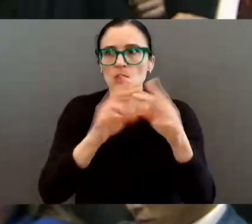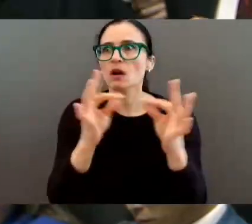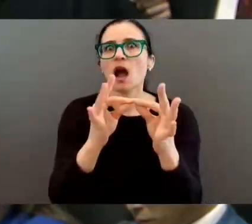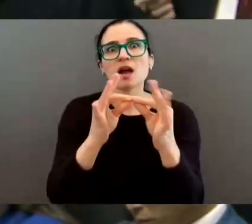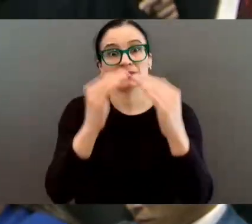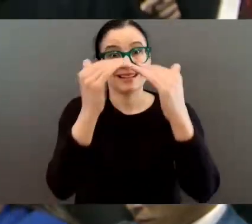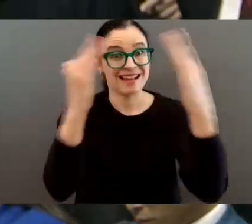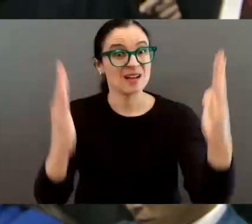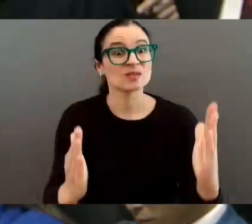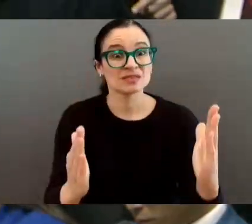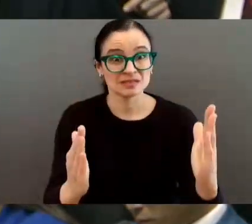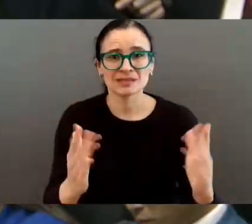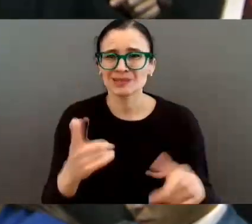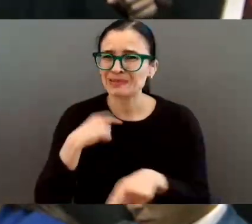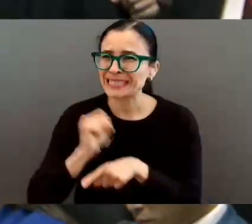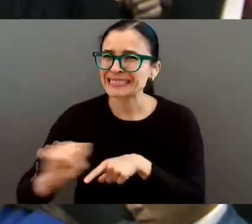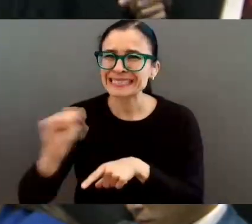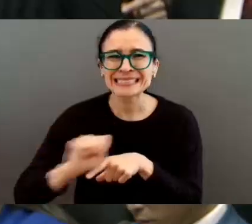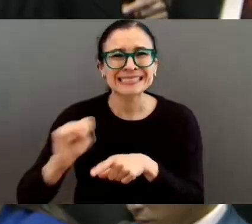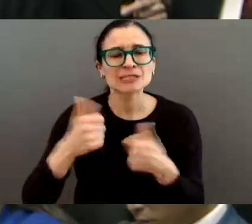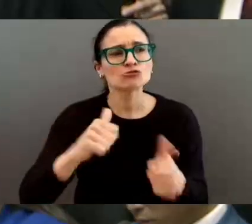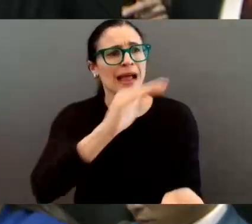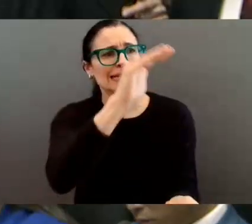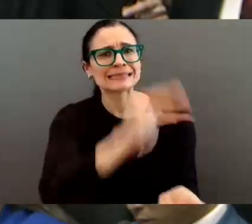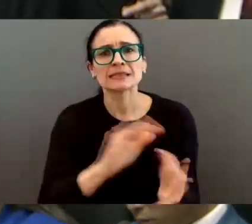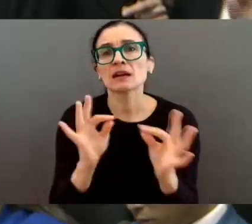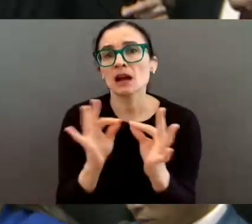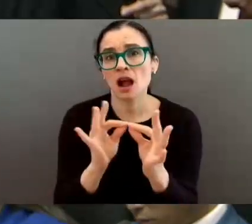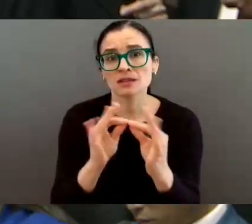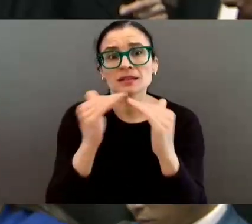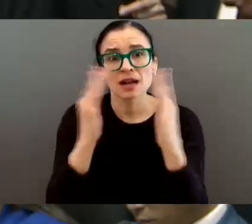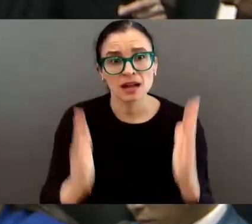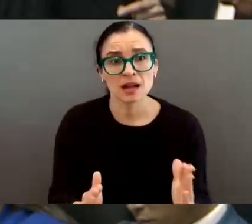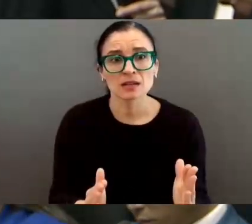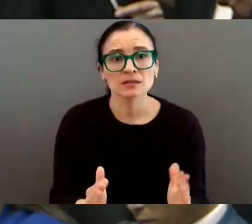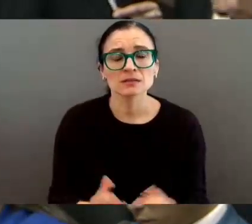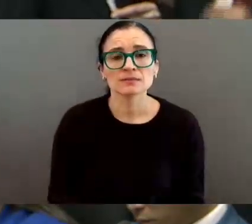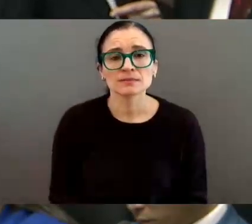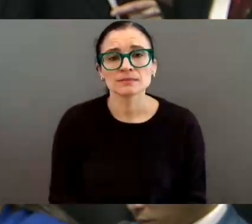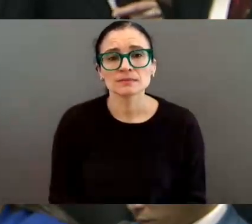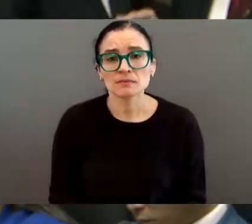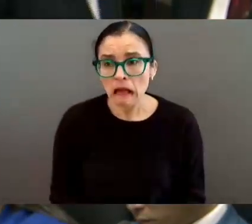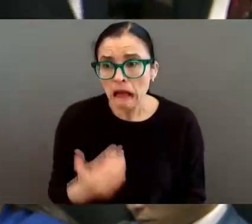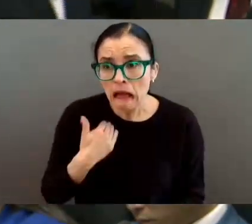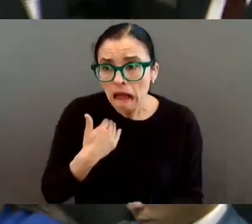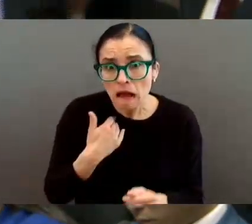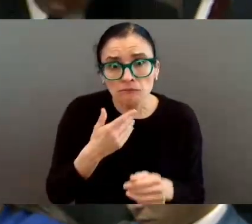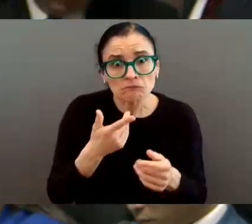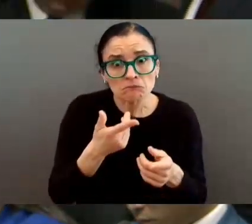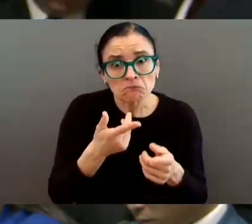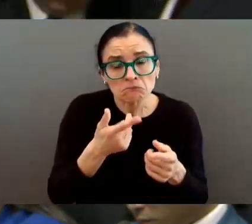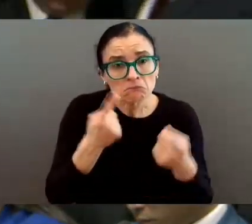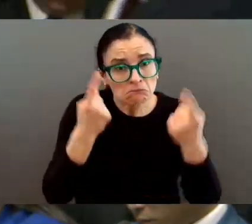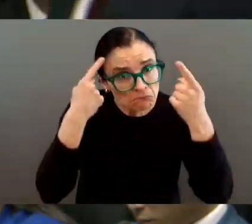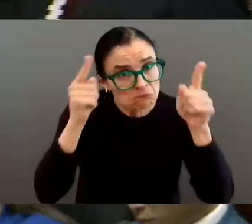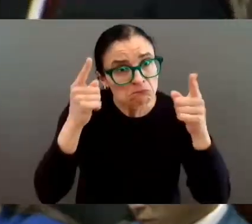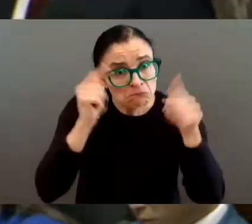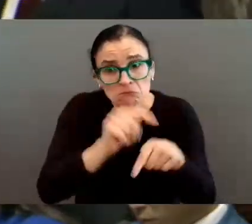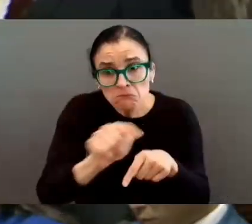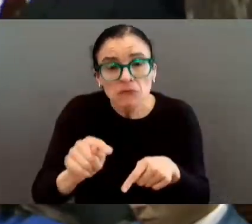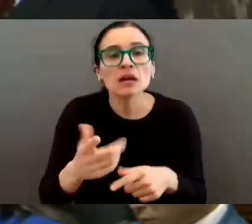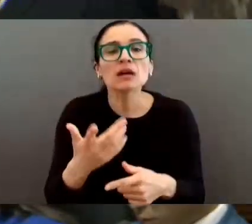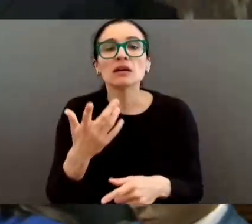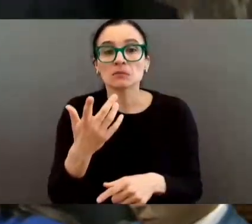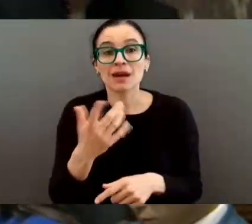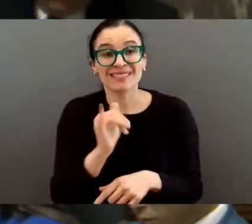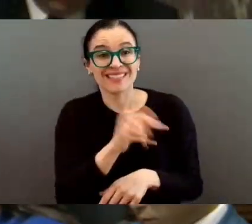some impact. But the members' intervention is exactly why we have made 5